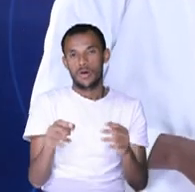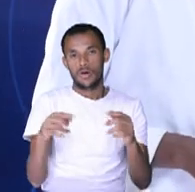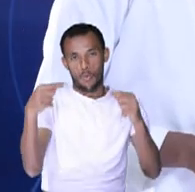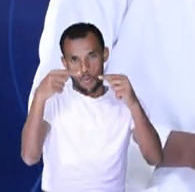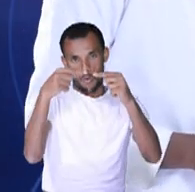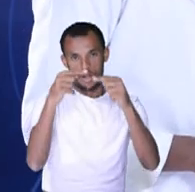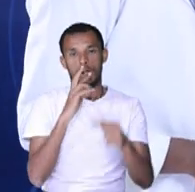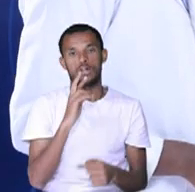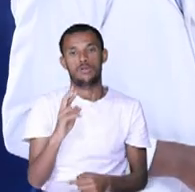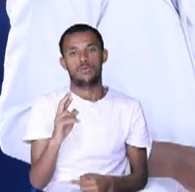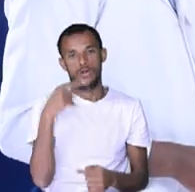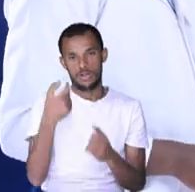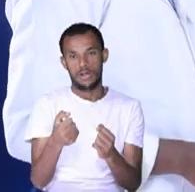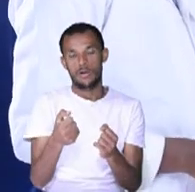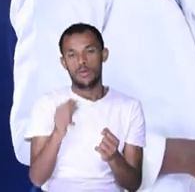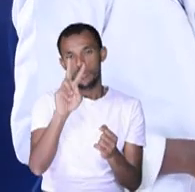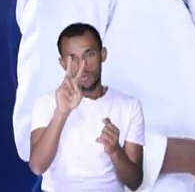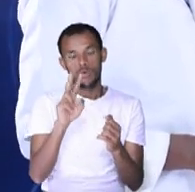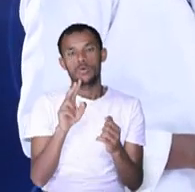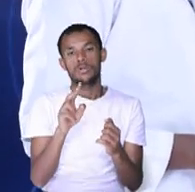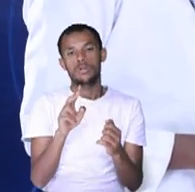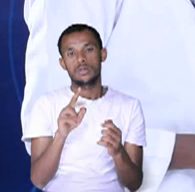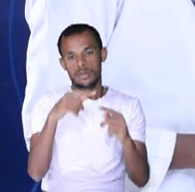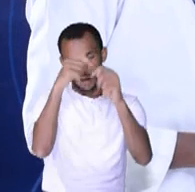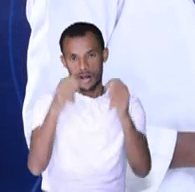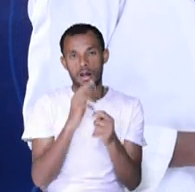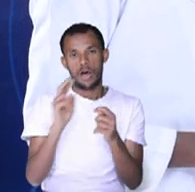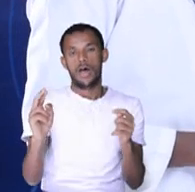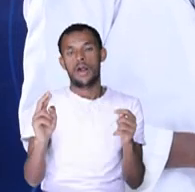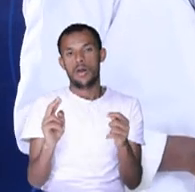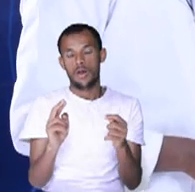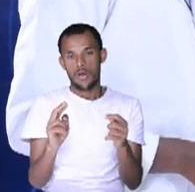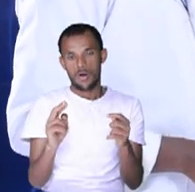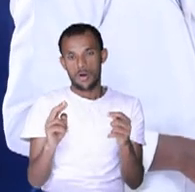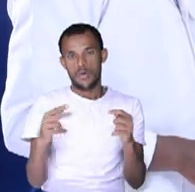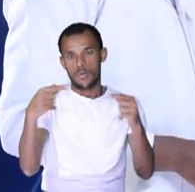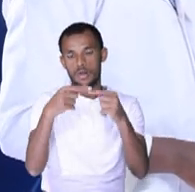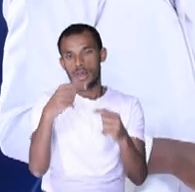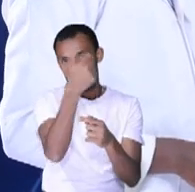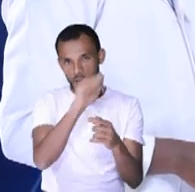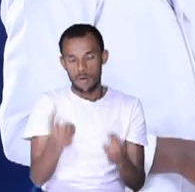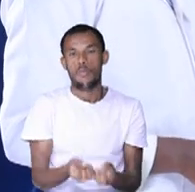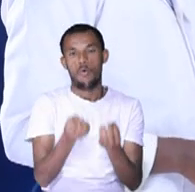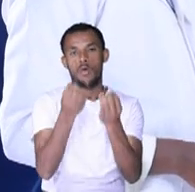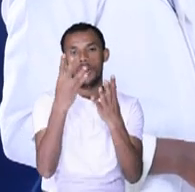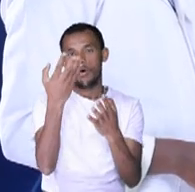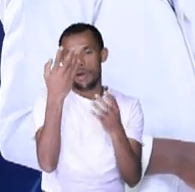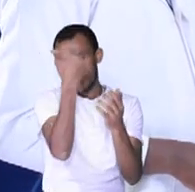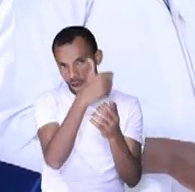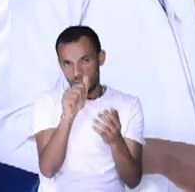congruent. Two triangles are congruent. But the above one is true for any polygon or for any